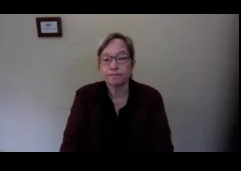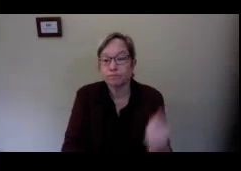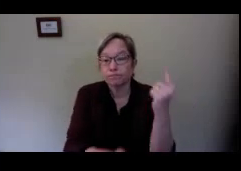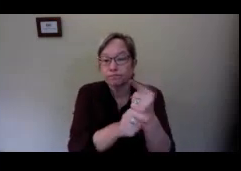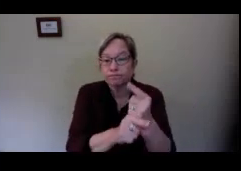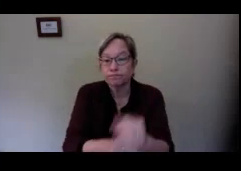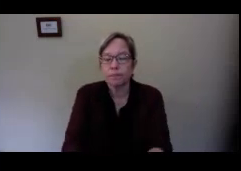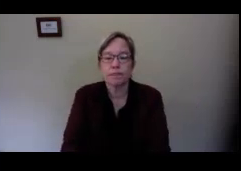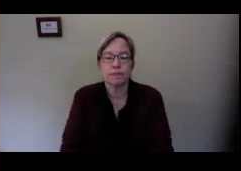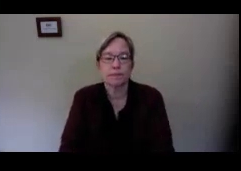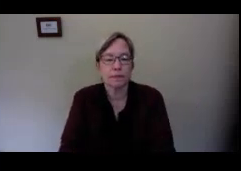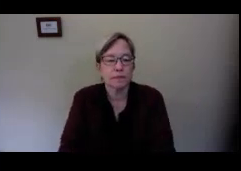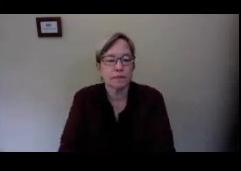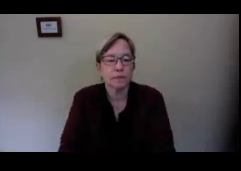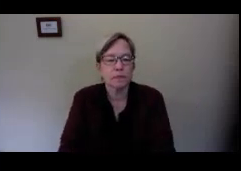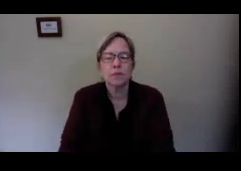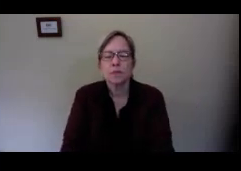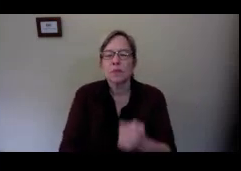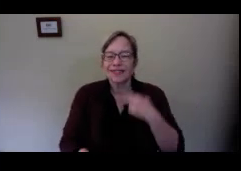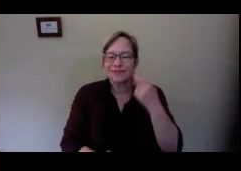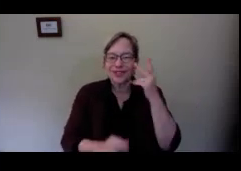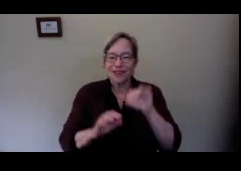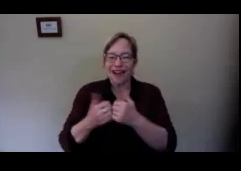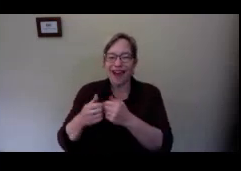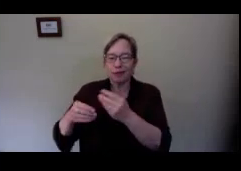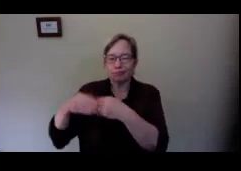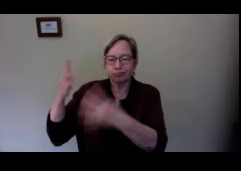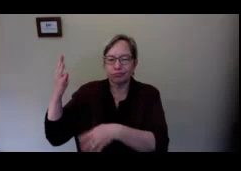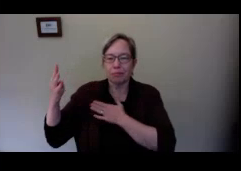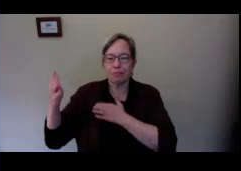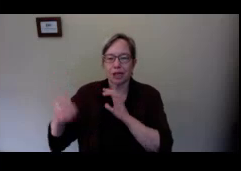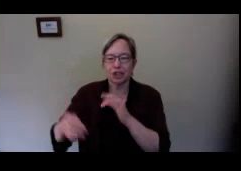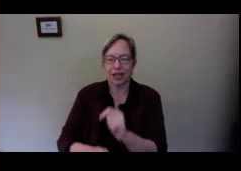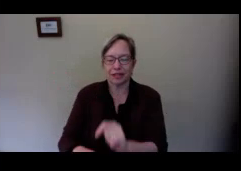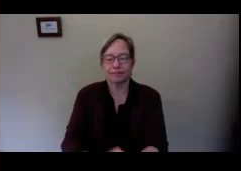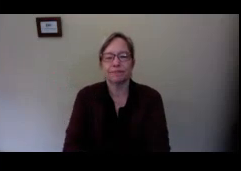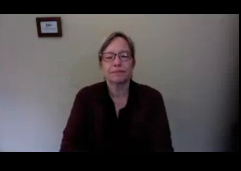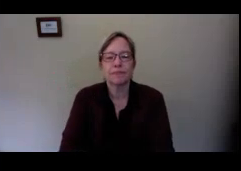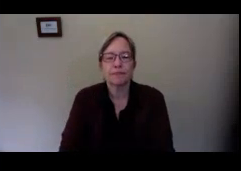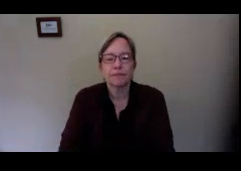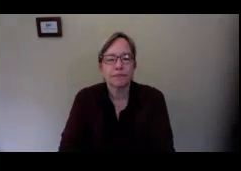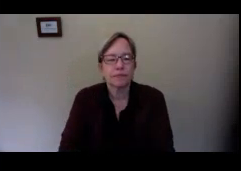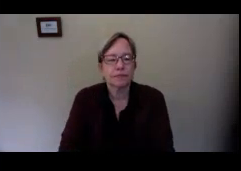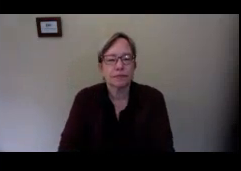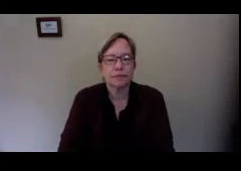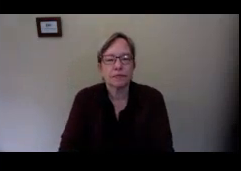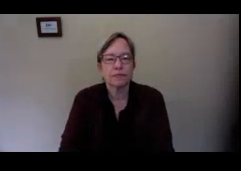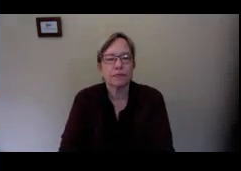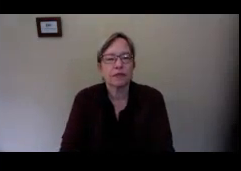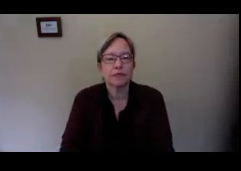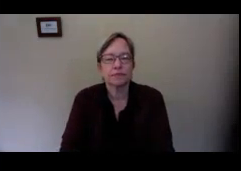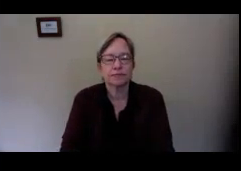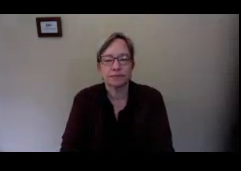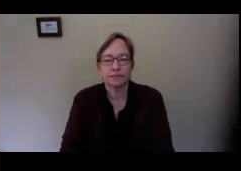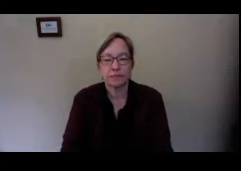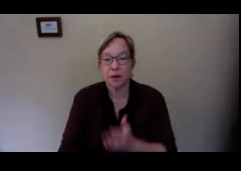I'm sorry. I did see how to pull up my chat. So hopefully it didn't modify my screen. Is my screen still